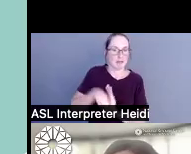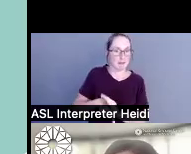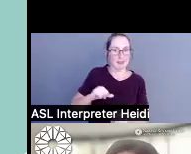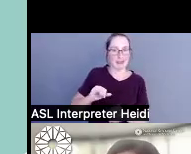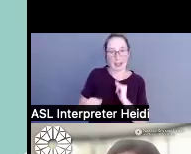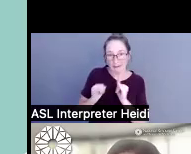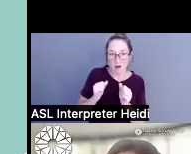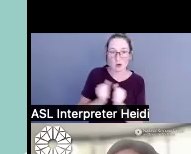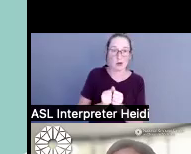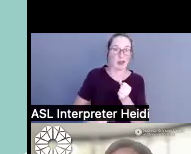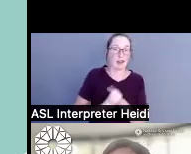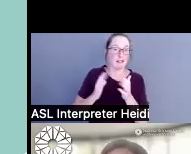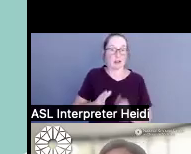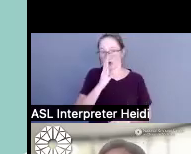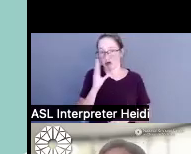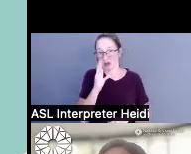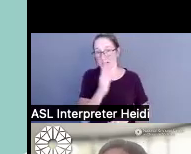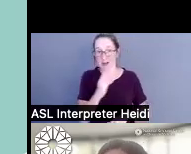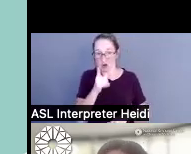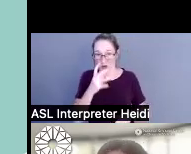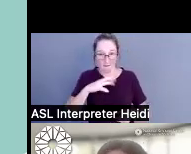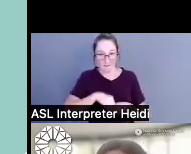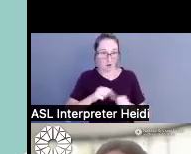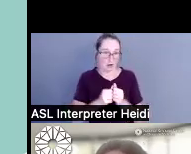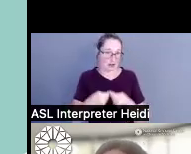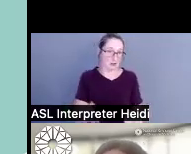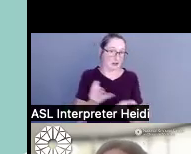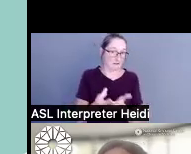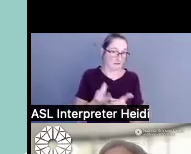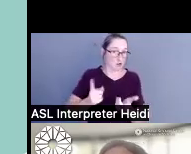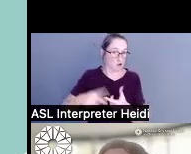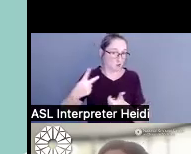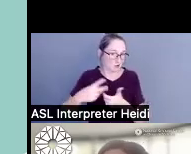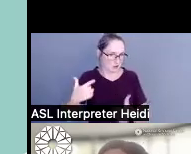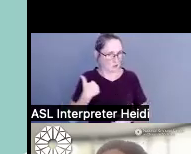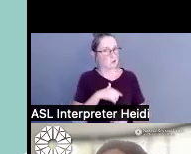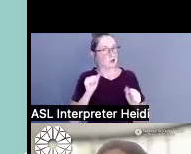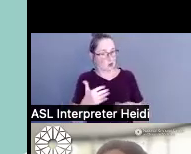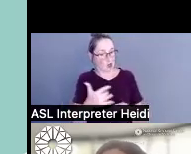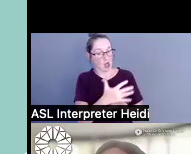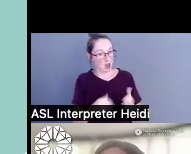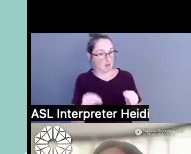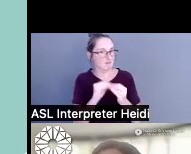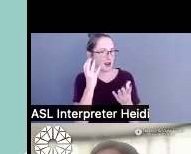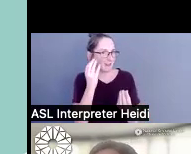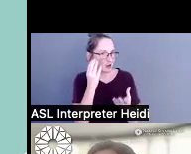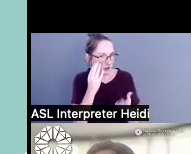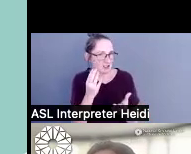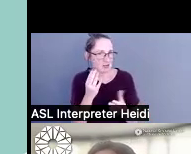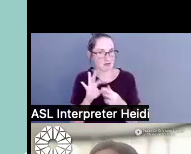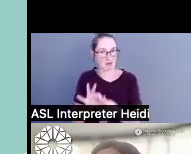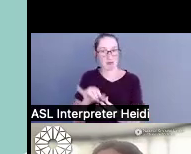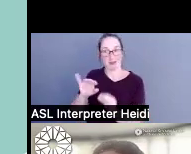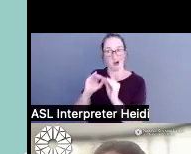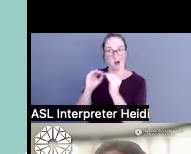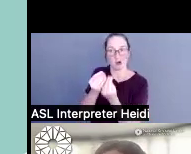with the advocates directly involved in dispersing the funds to participants so that we could gather more information on the